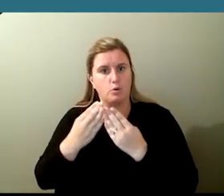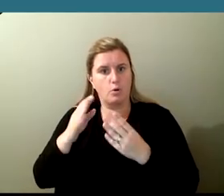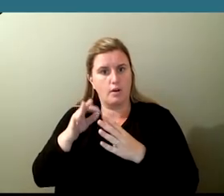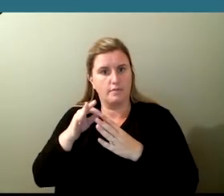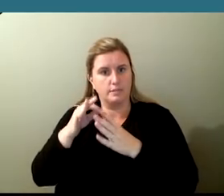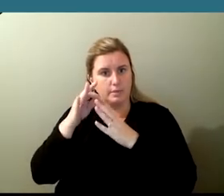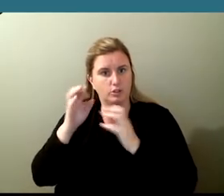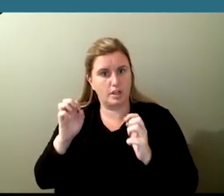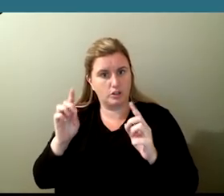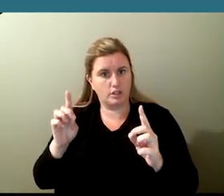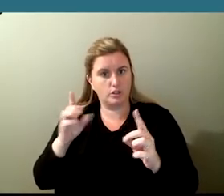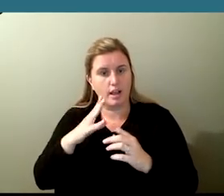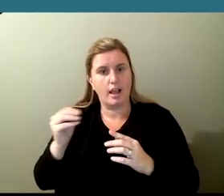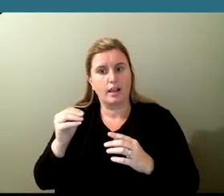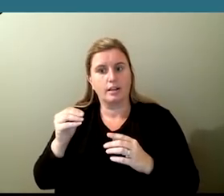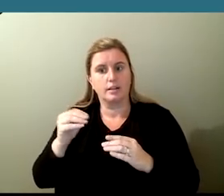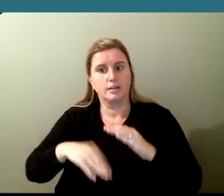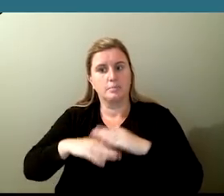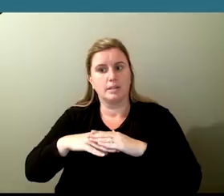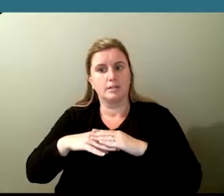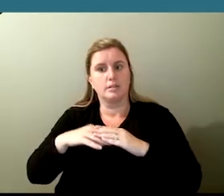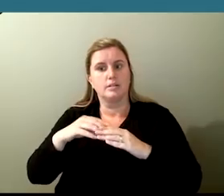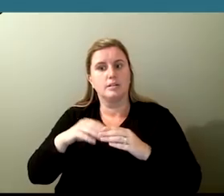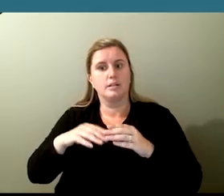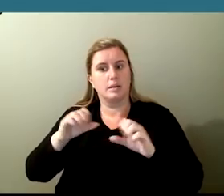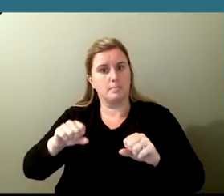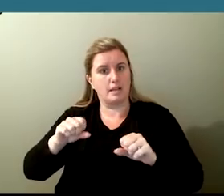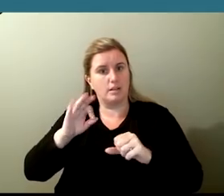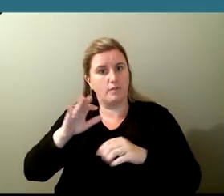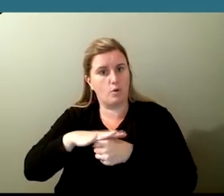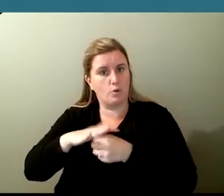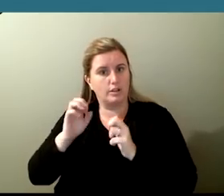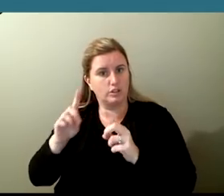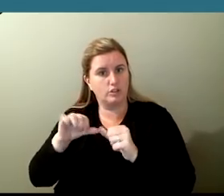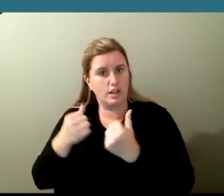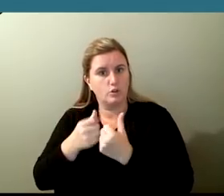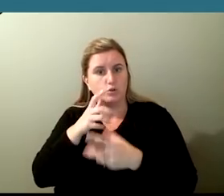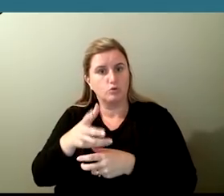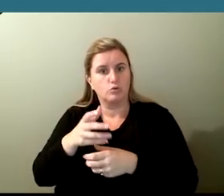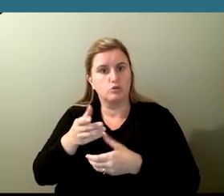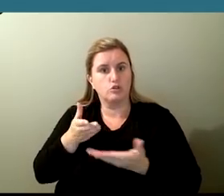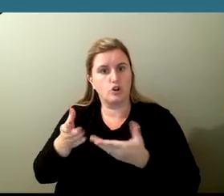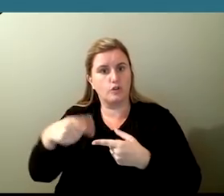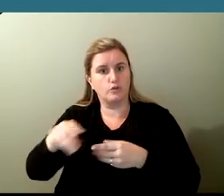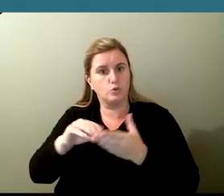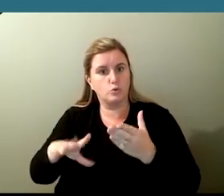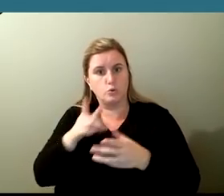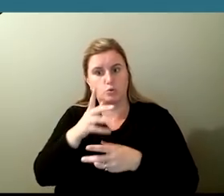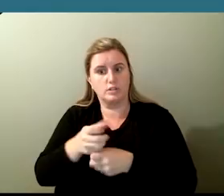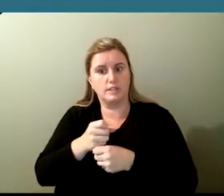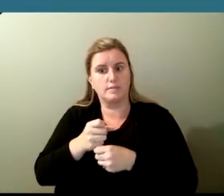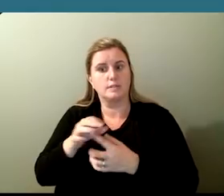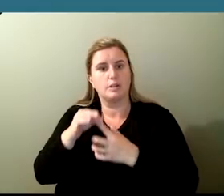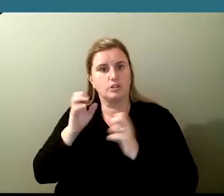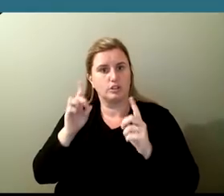of Special Education and to build the capacity of local educational agencies to serve students who receive special education